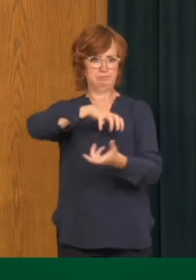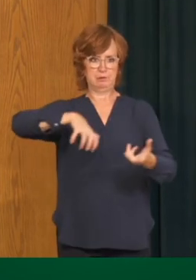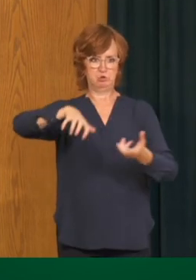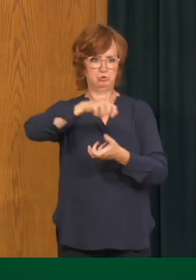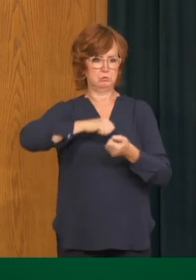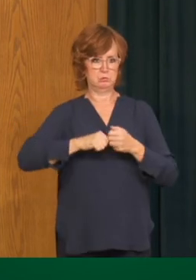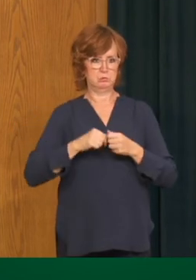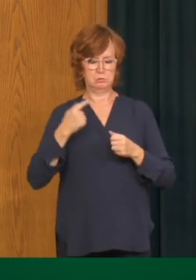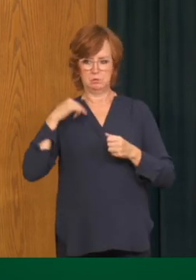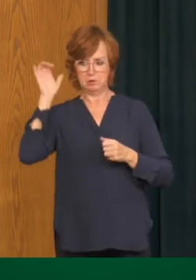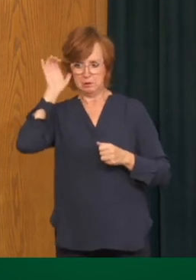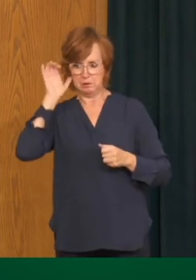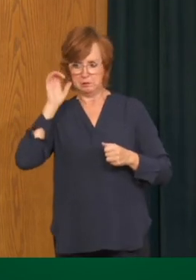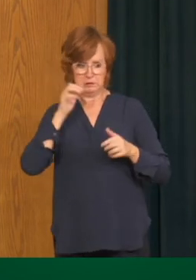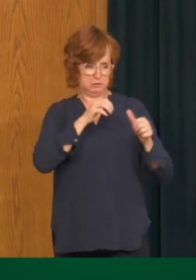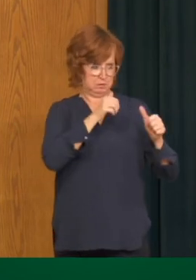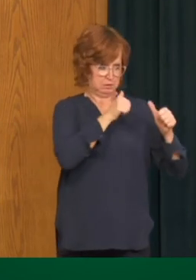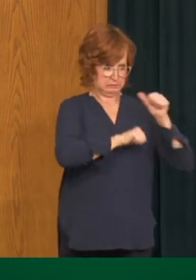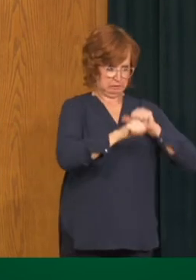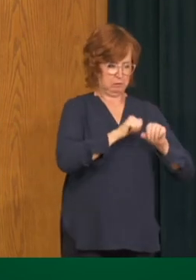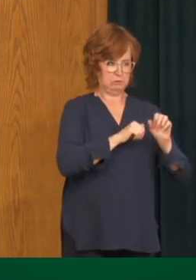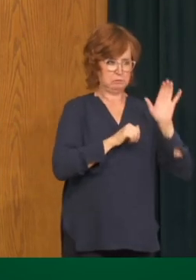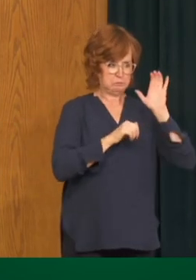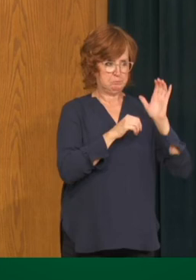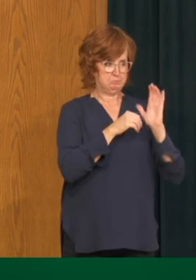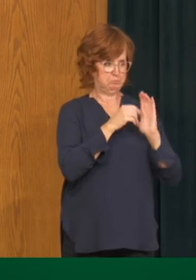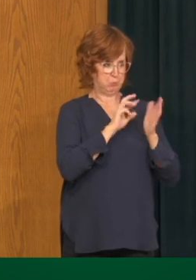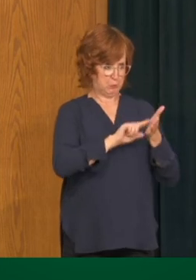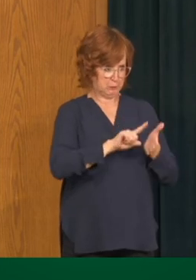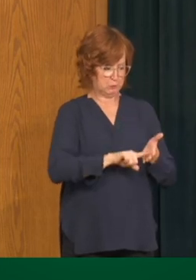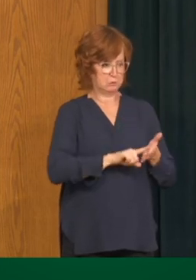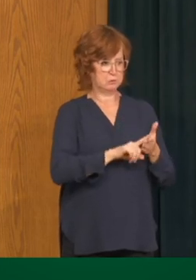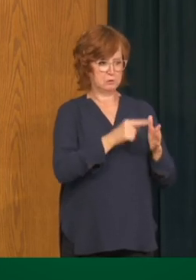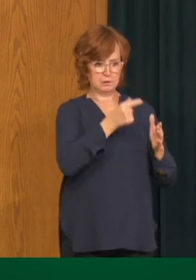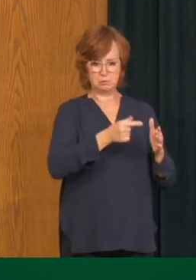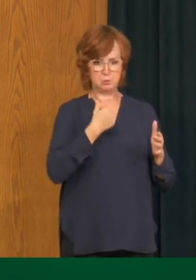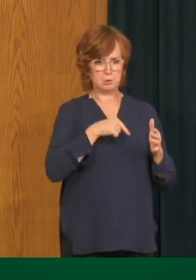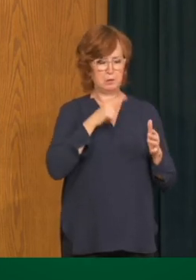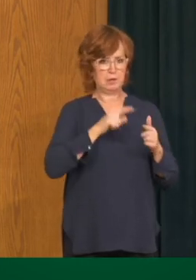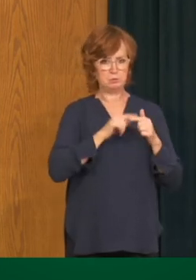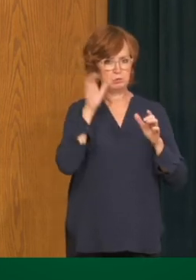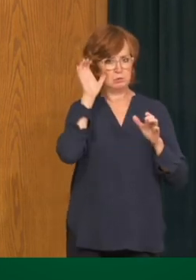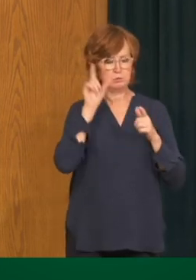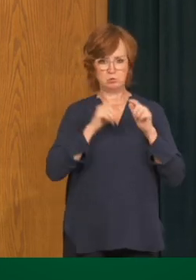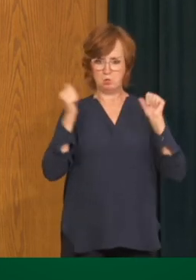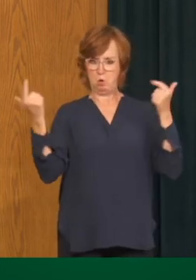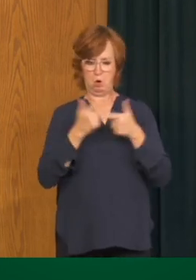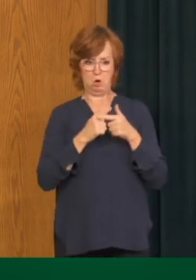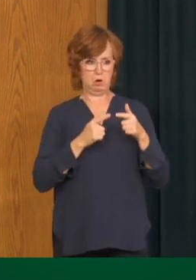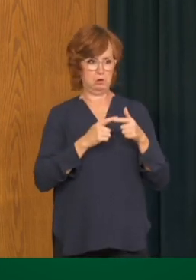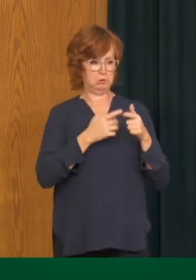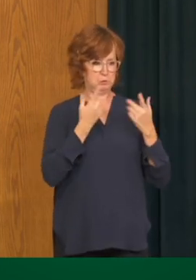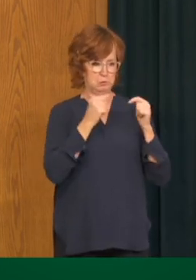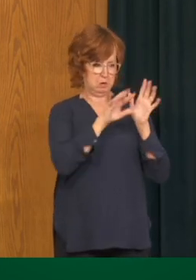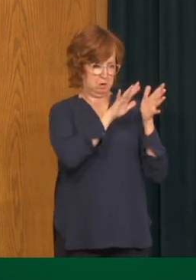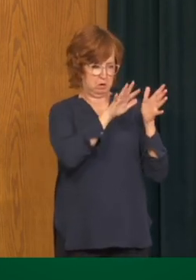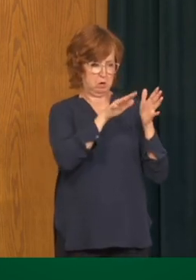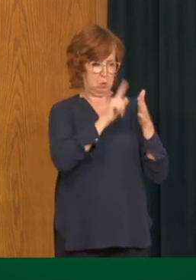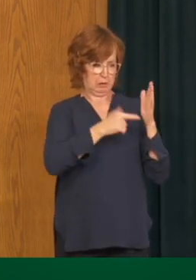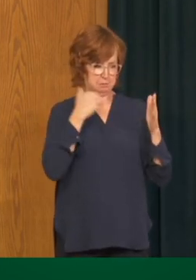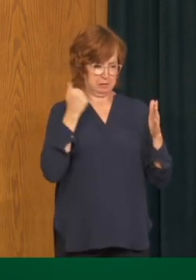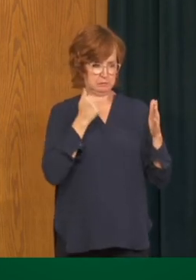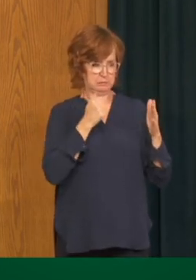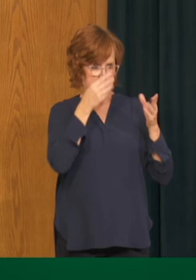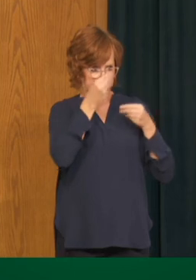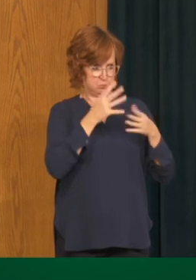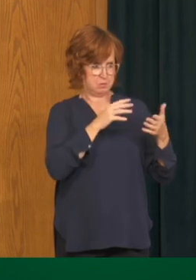we listen to. We listen to the science-based information that we have. This is what governments do: is they listen to the very best science-based